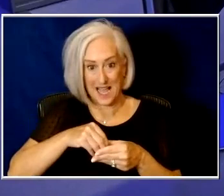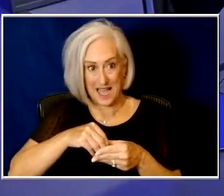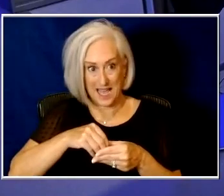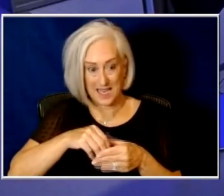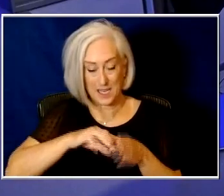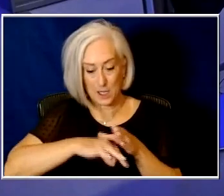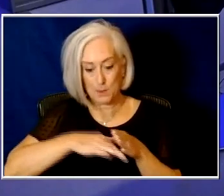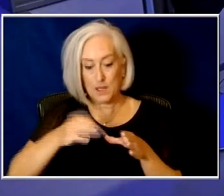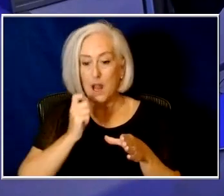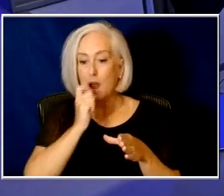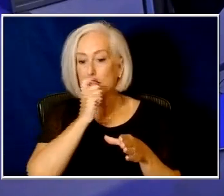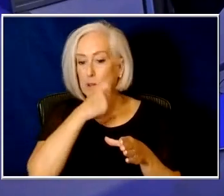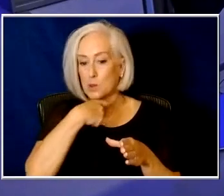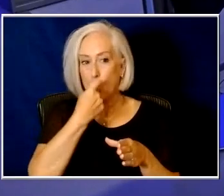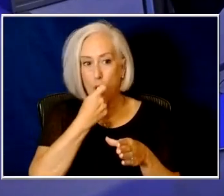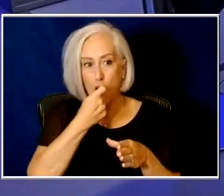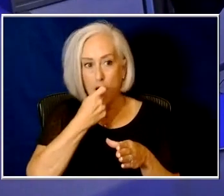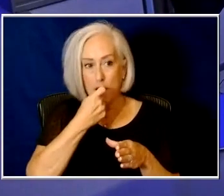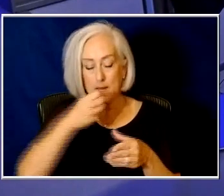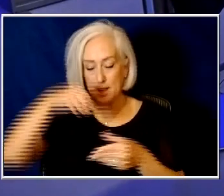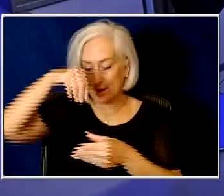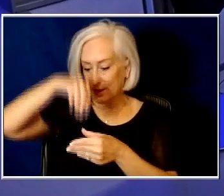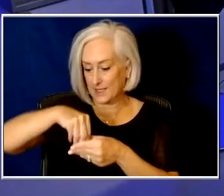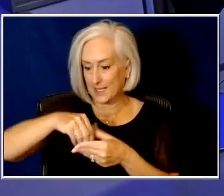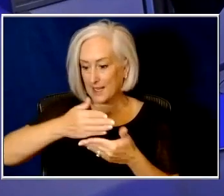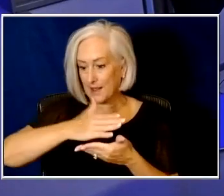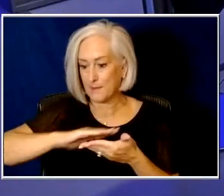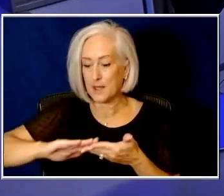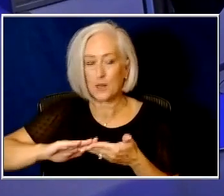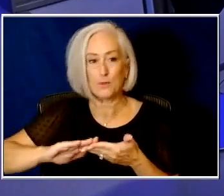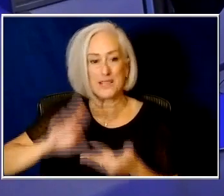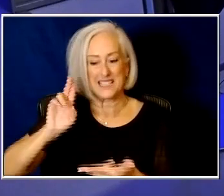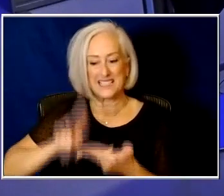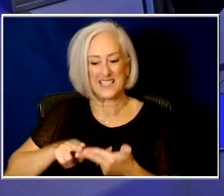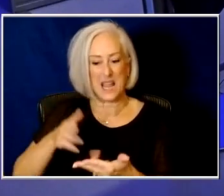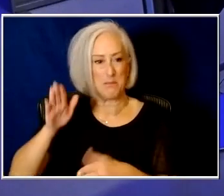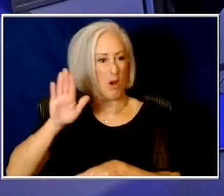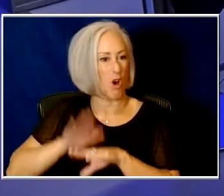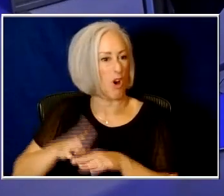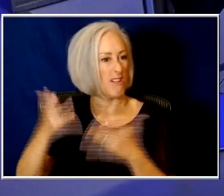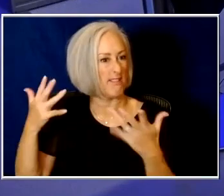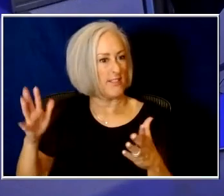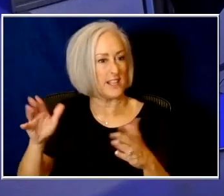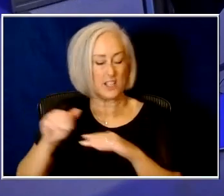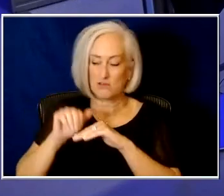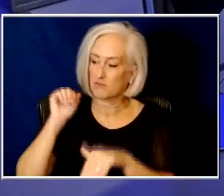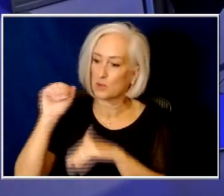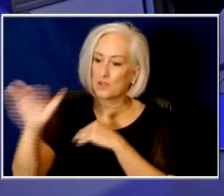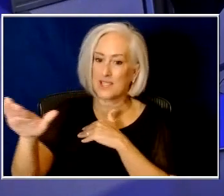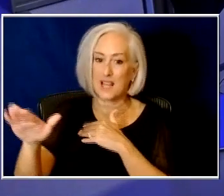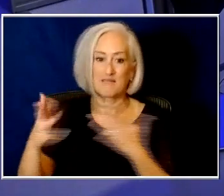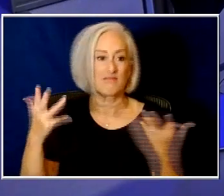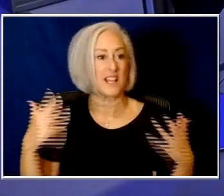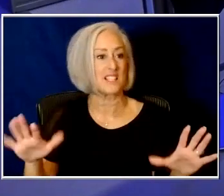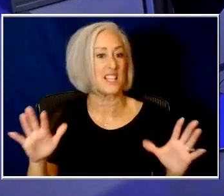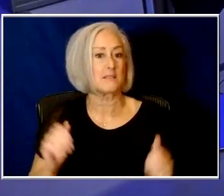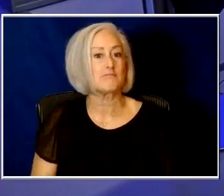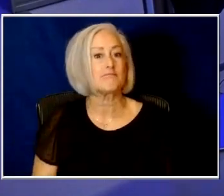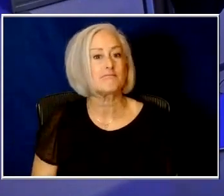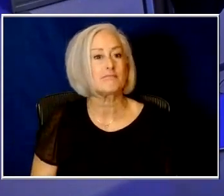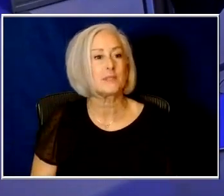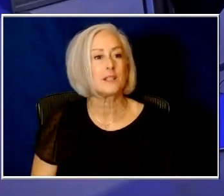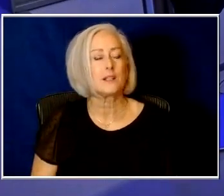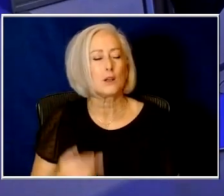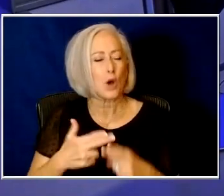pre-addressed mailer. You send it all back in. It's extremely simple. You stand in front of a mirror, swab your cheek. There you go. And that's it. And it's called Be the what? Be the